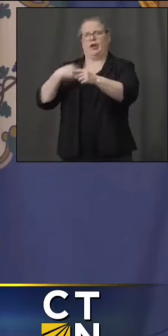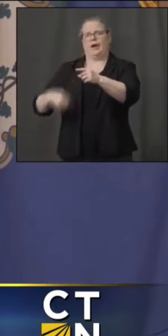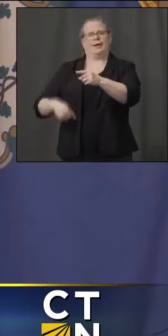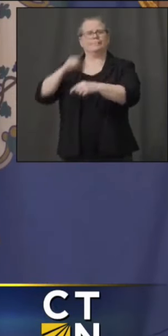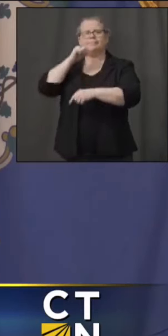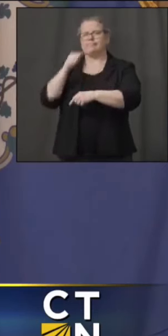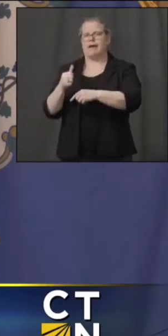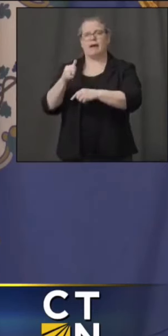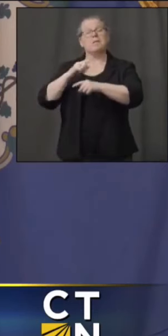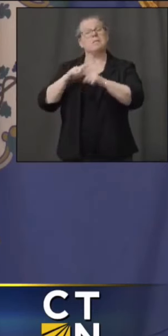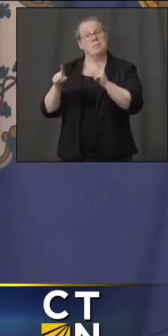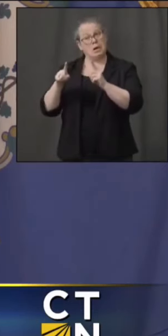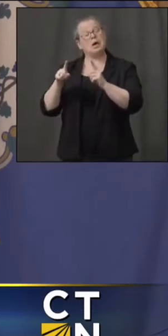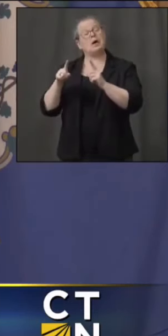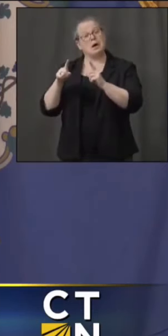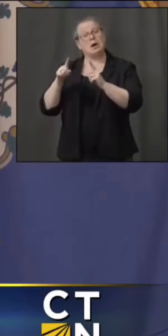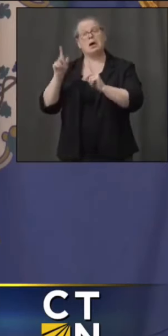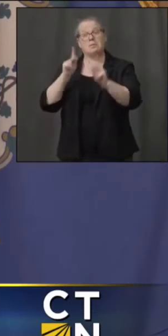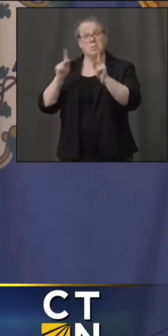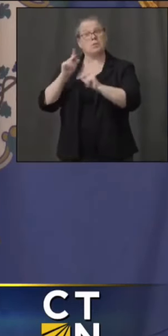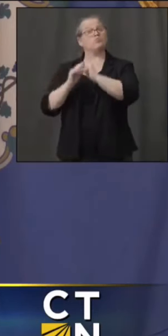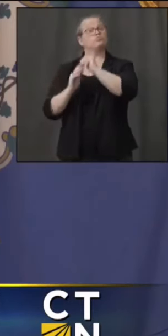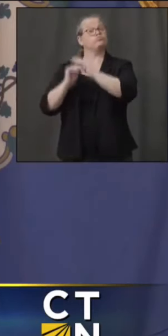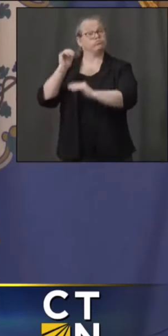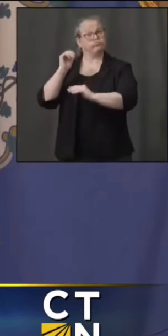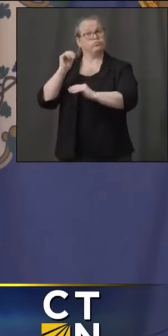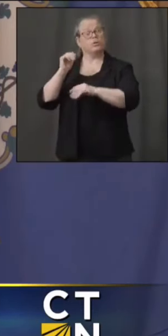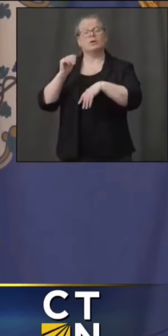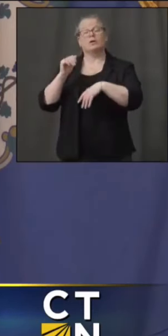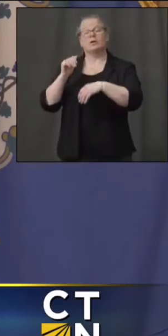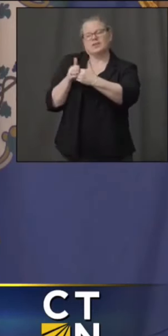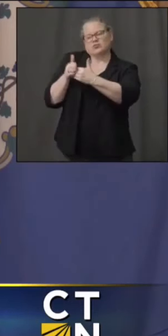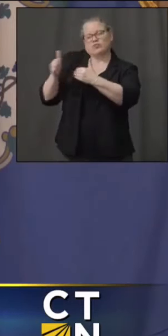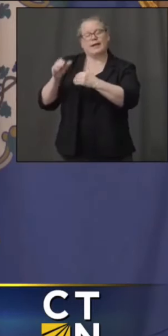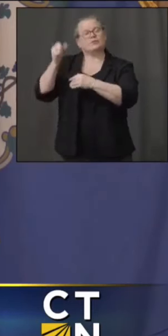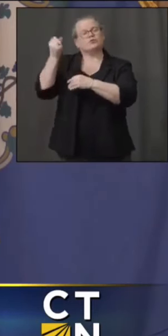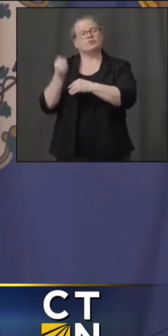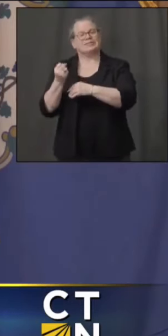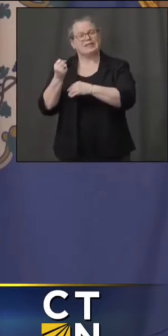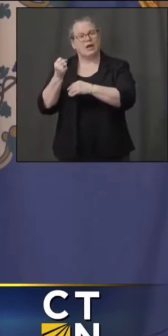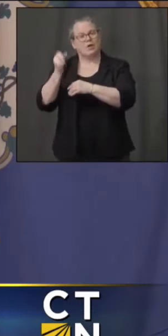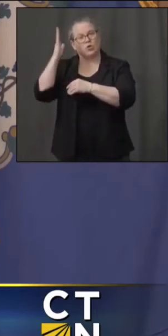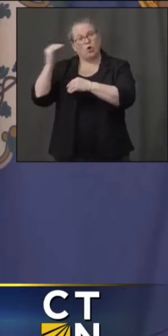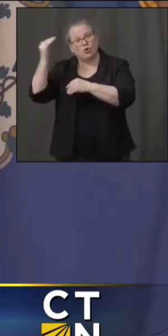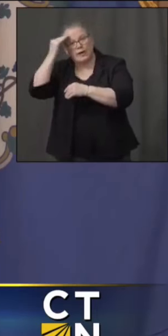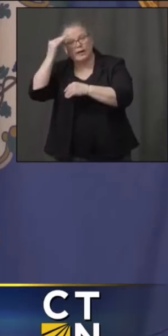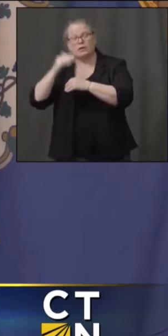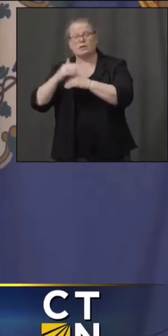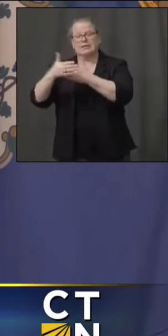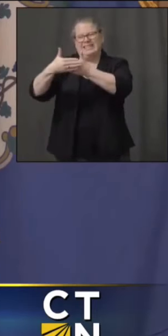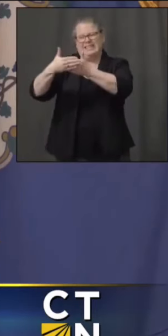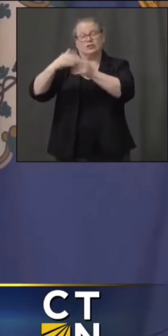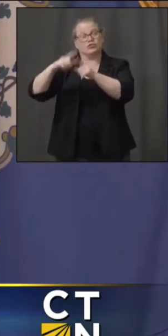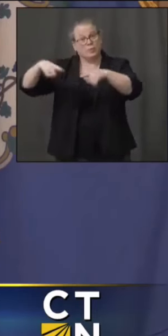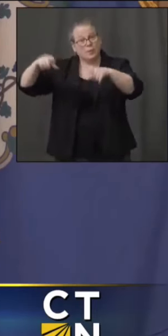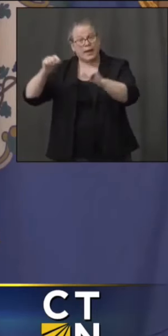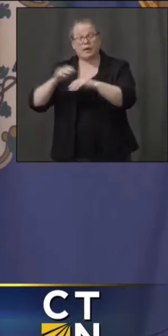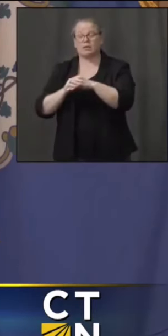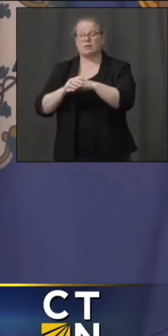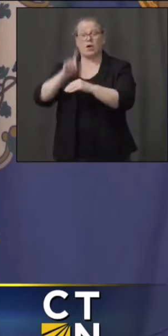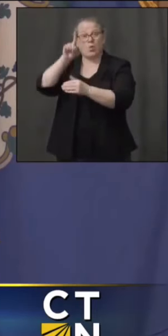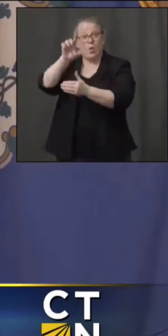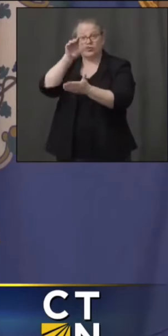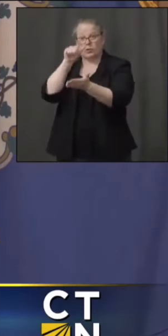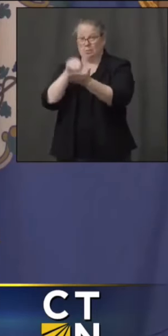very prosperous, next to South Korea, closer to Japan. And it's got over 100 million people for a